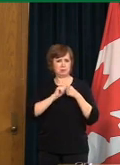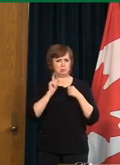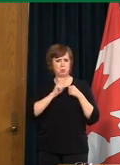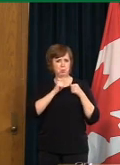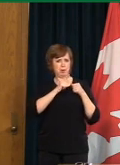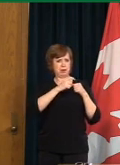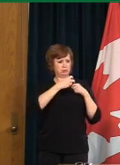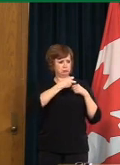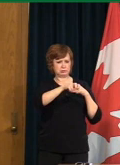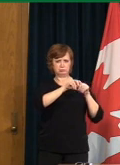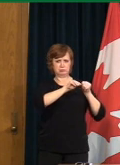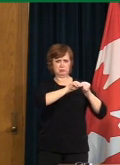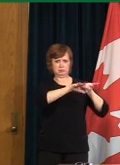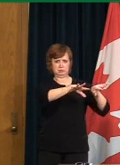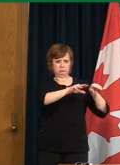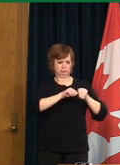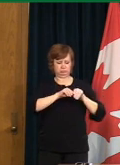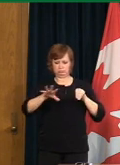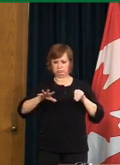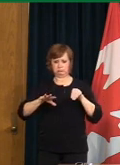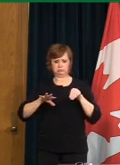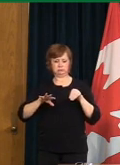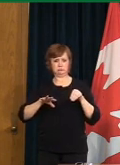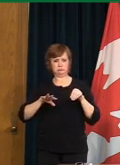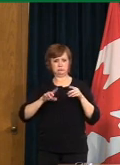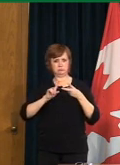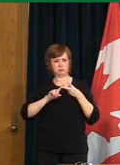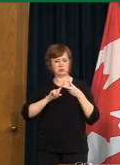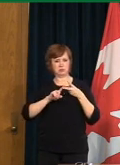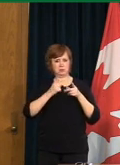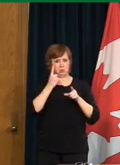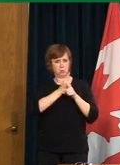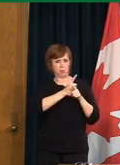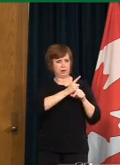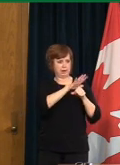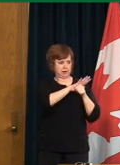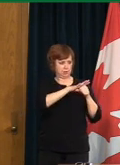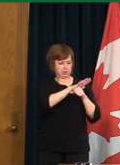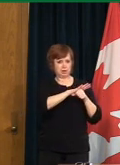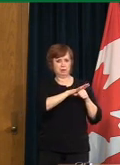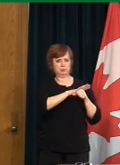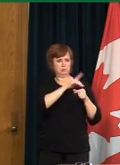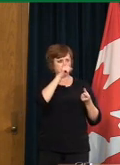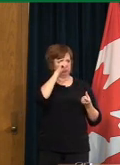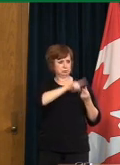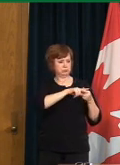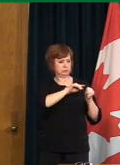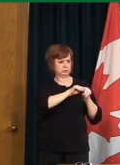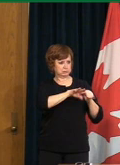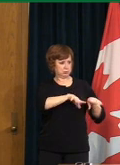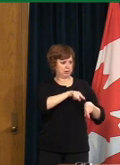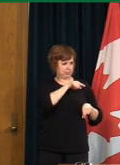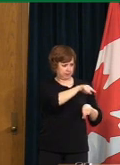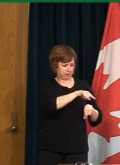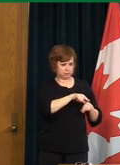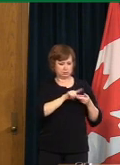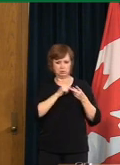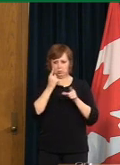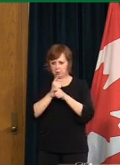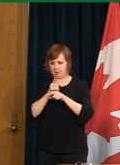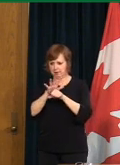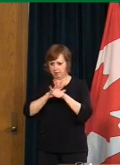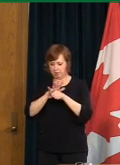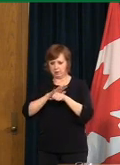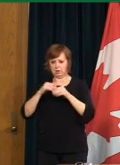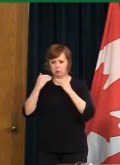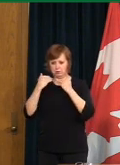the rise in case numbers and take appropriate actions at the right time. So, from that perspective, I think being progressive